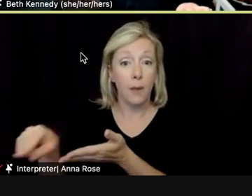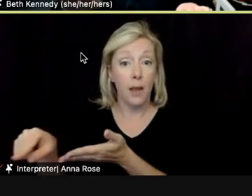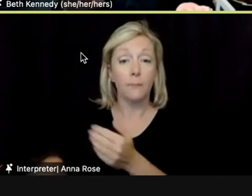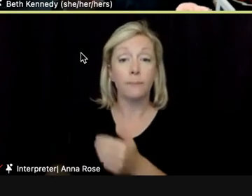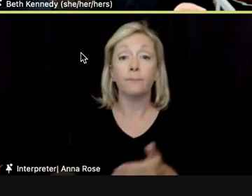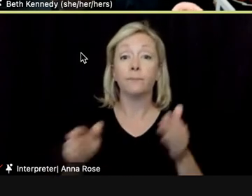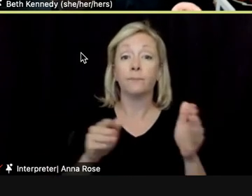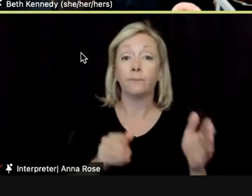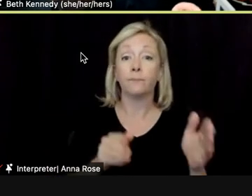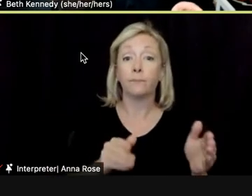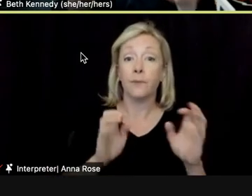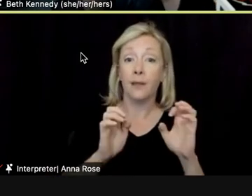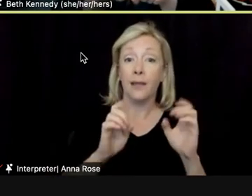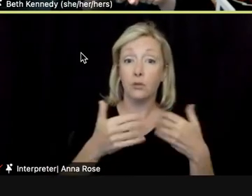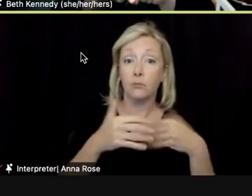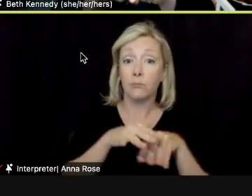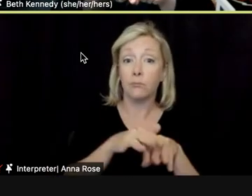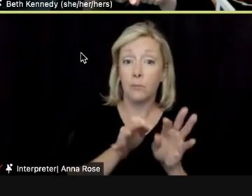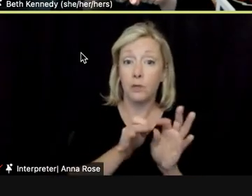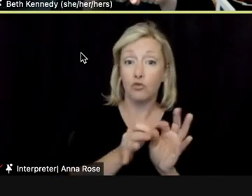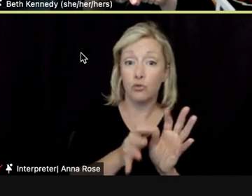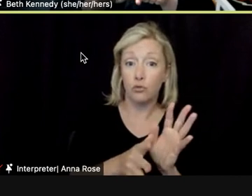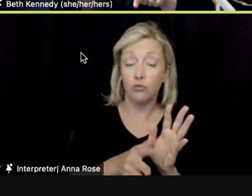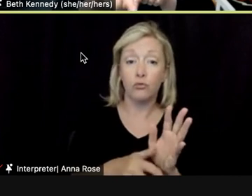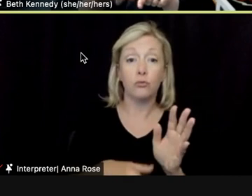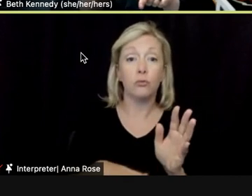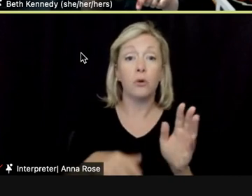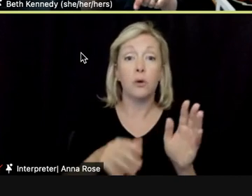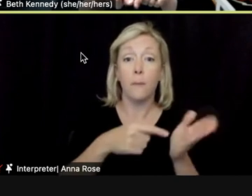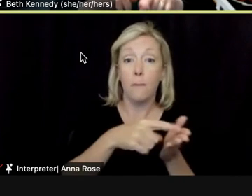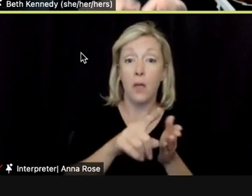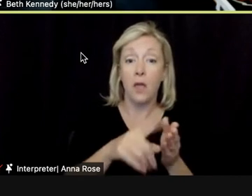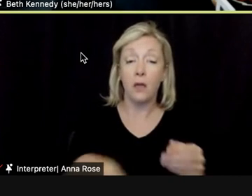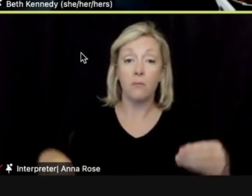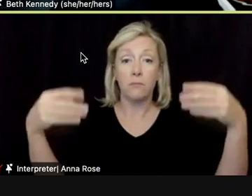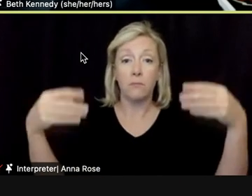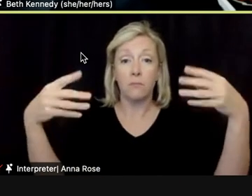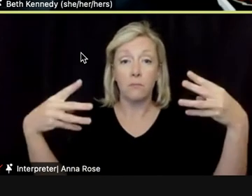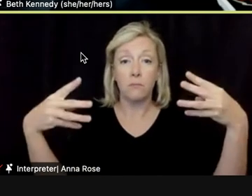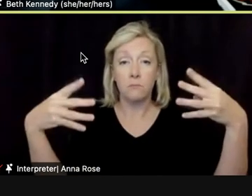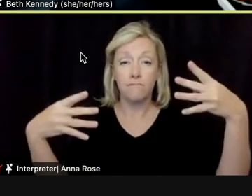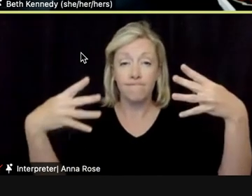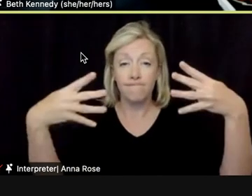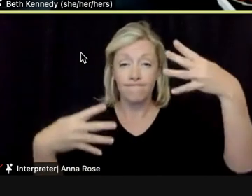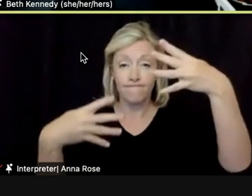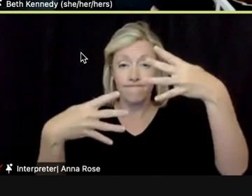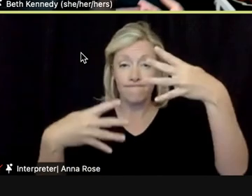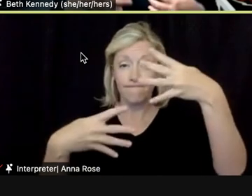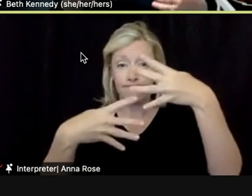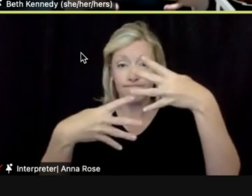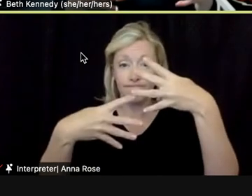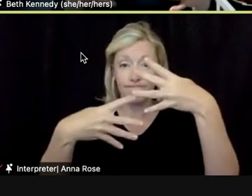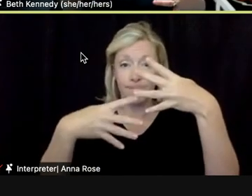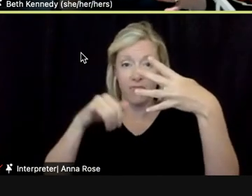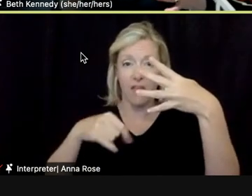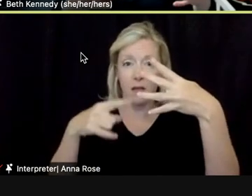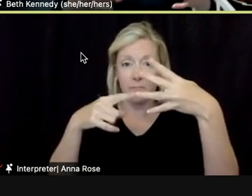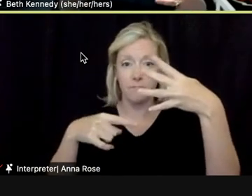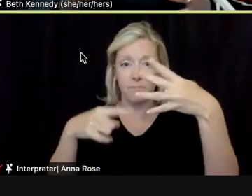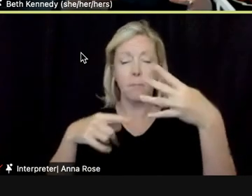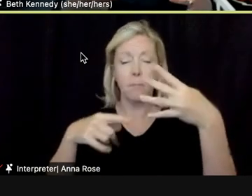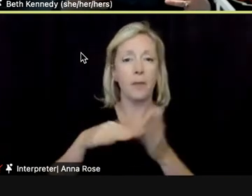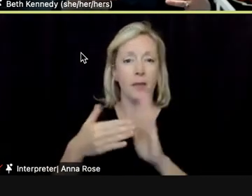educational interpreters, and they find the middle, and that's what they base intervener pay on. So districts